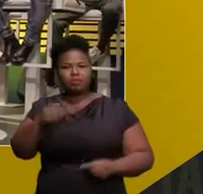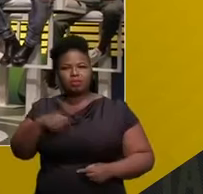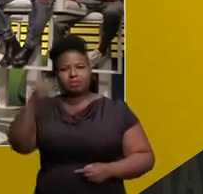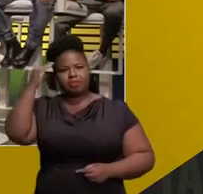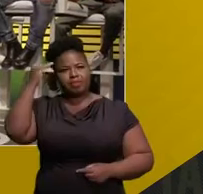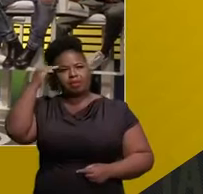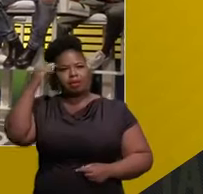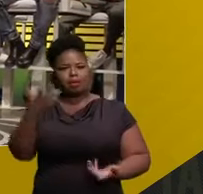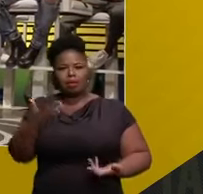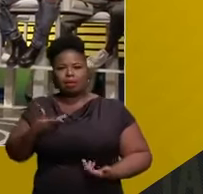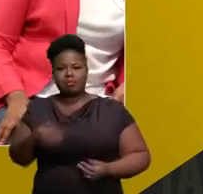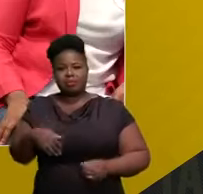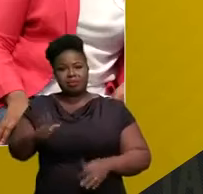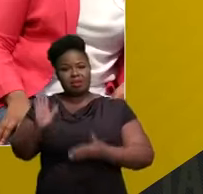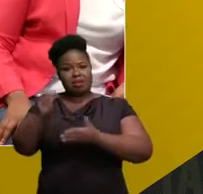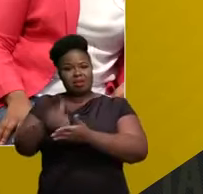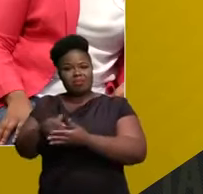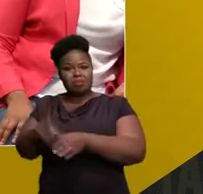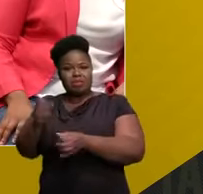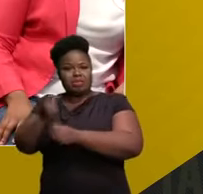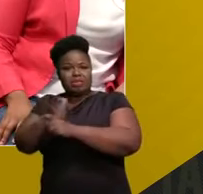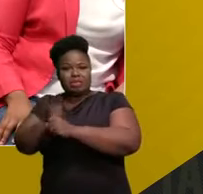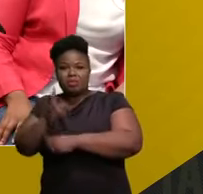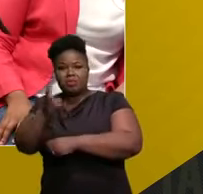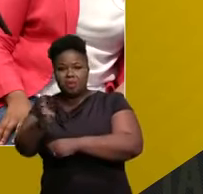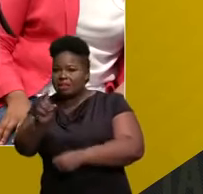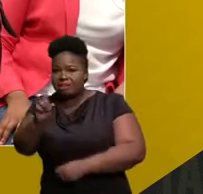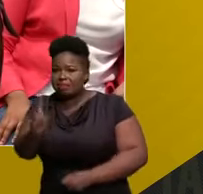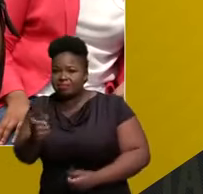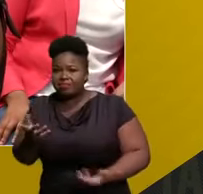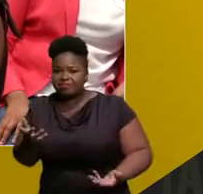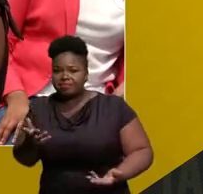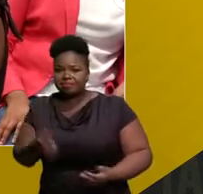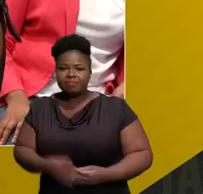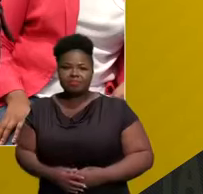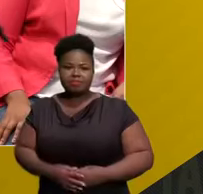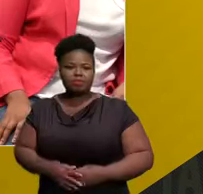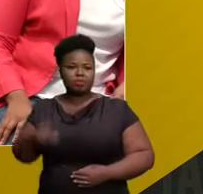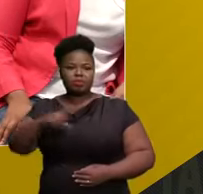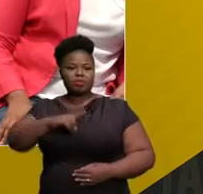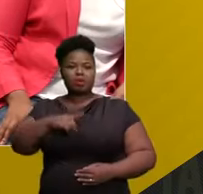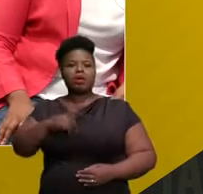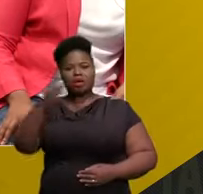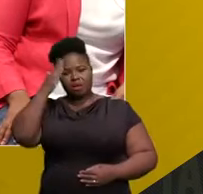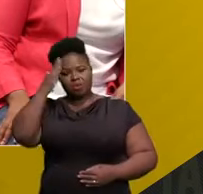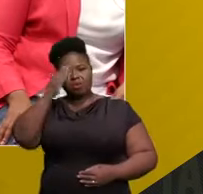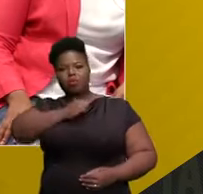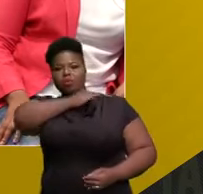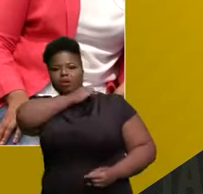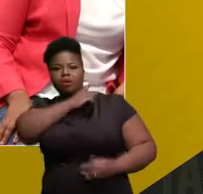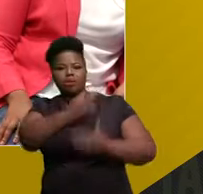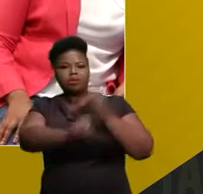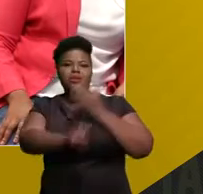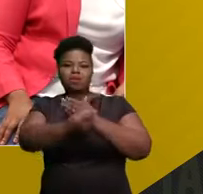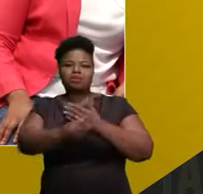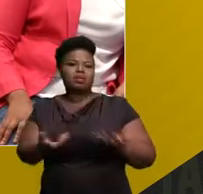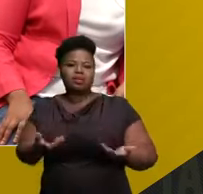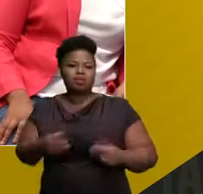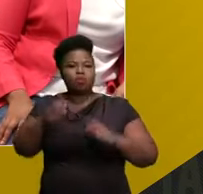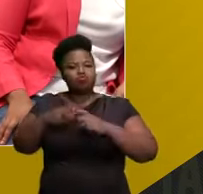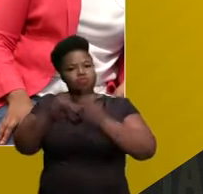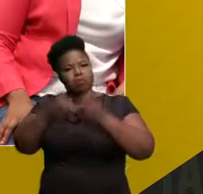gore a fotla fihla taxi, tla gona fihla taxi nna. Because of ke tsa ba ba tshwara po ba sa di ibile ba ba